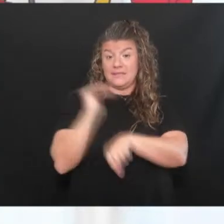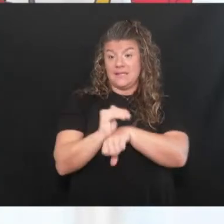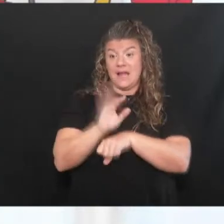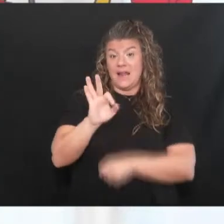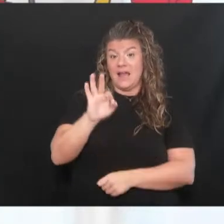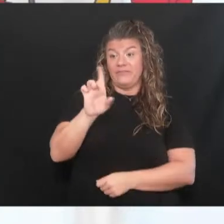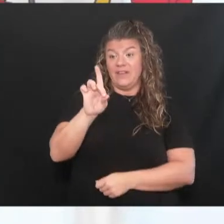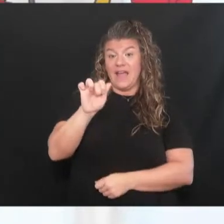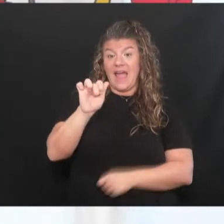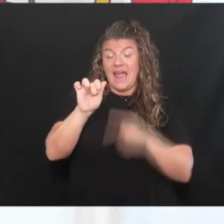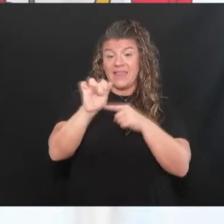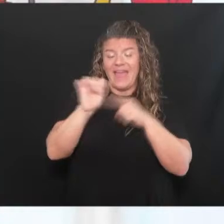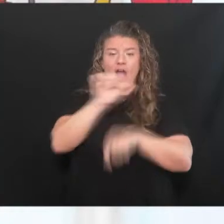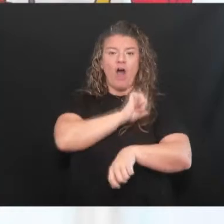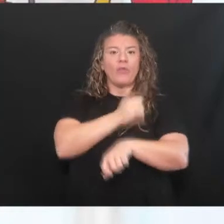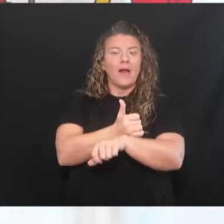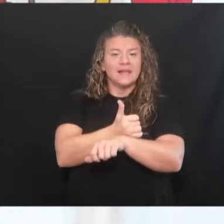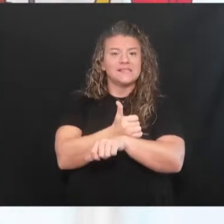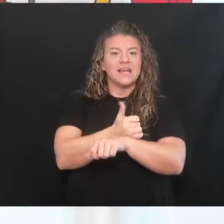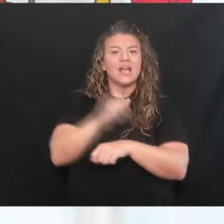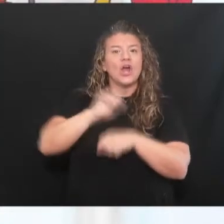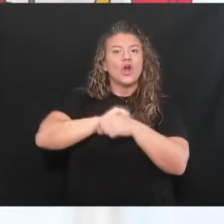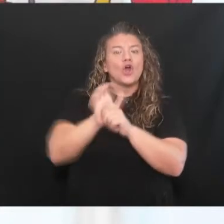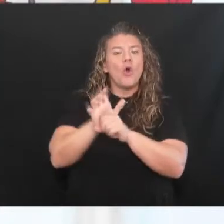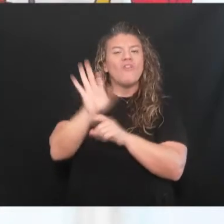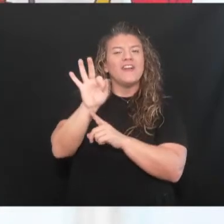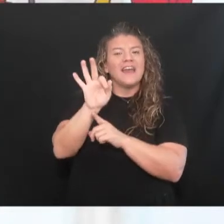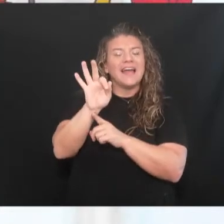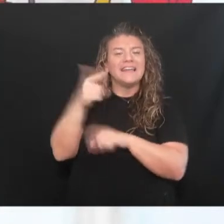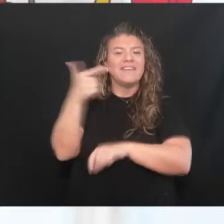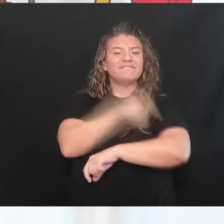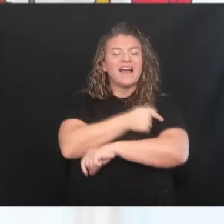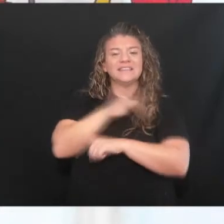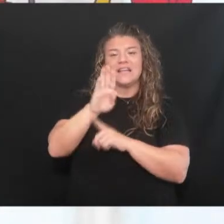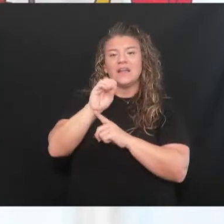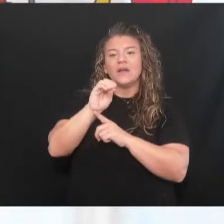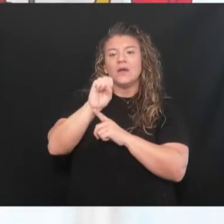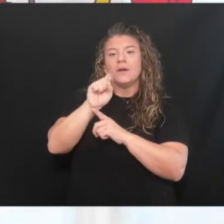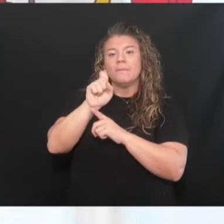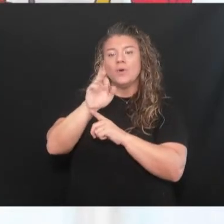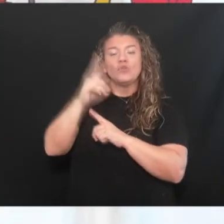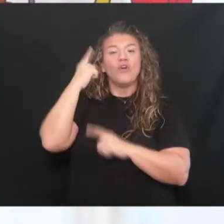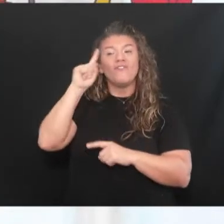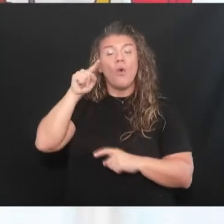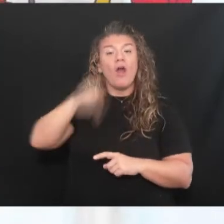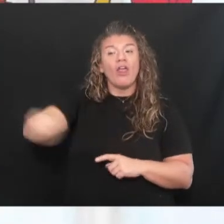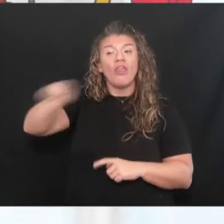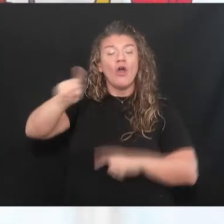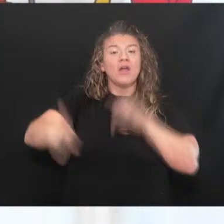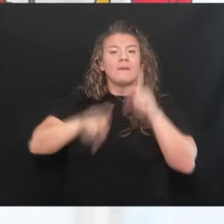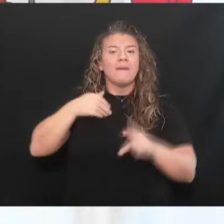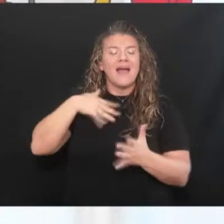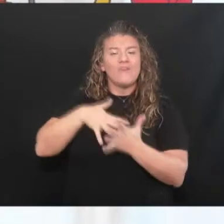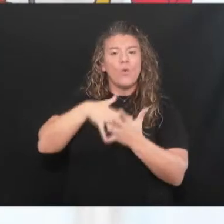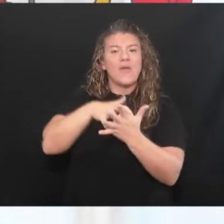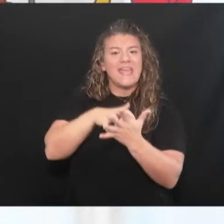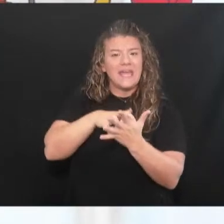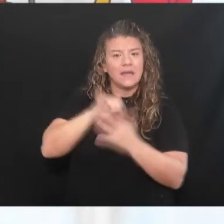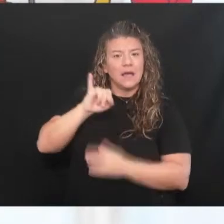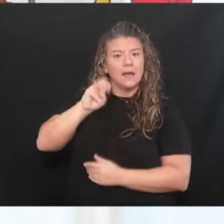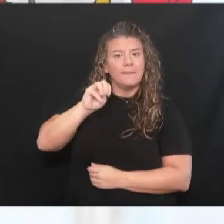Administration authorized COVID-19 vaccine booster shots for people with a weakened immune